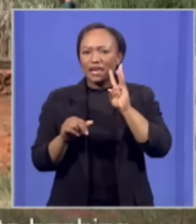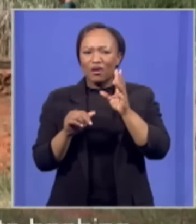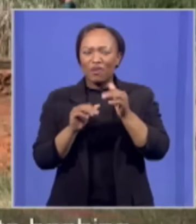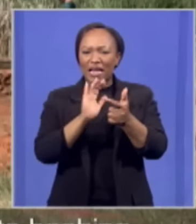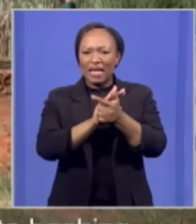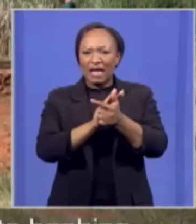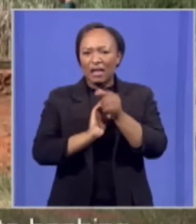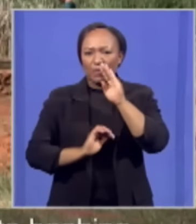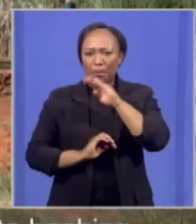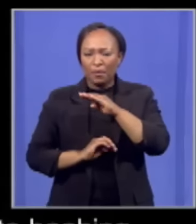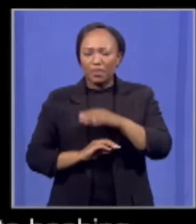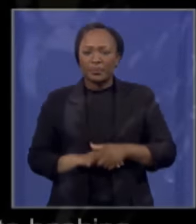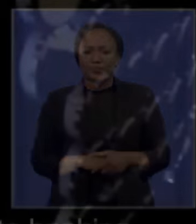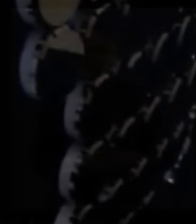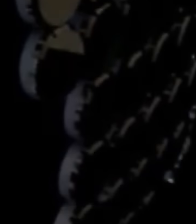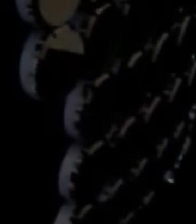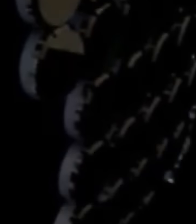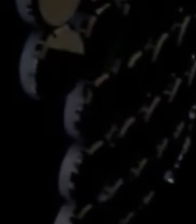molaong.